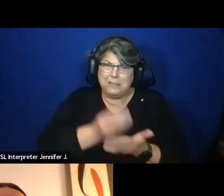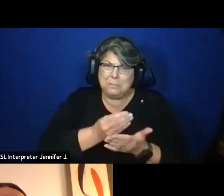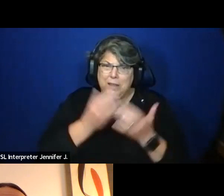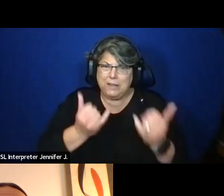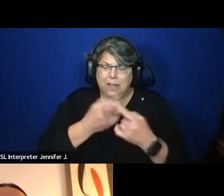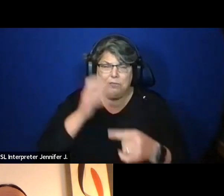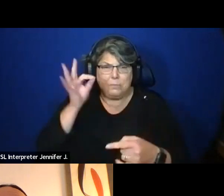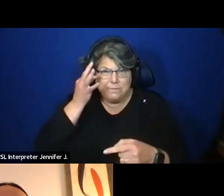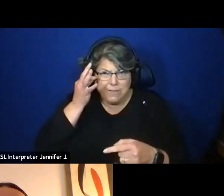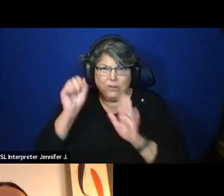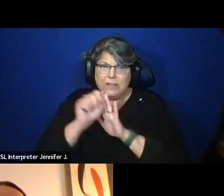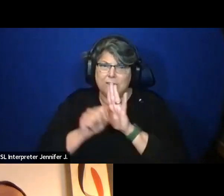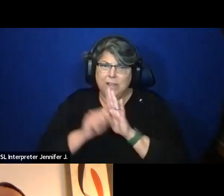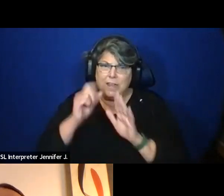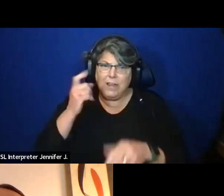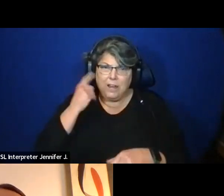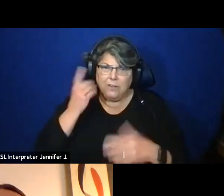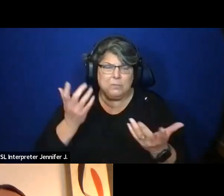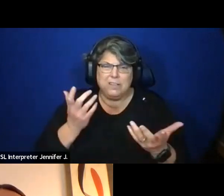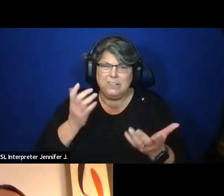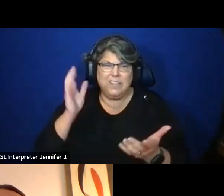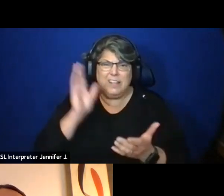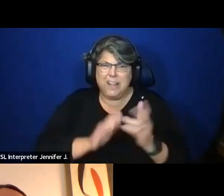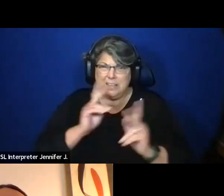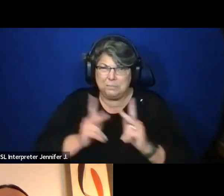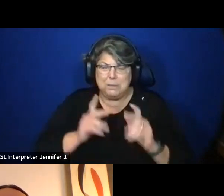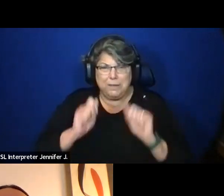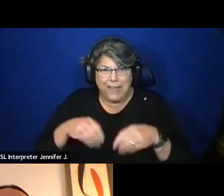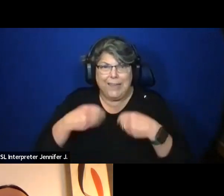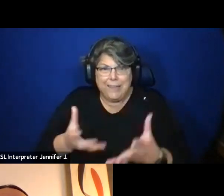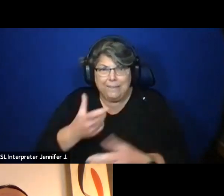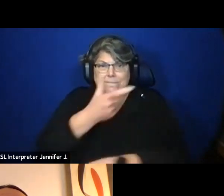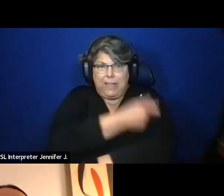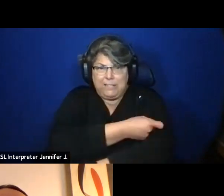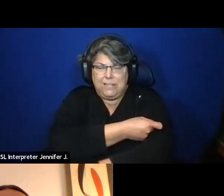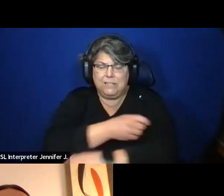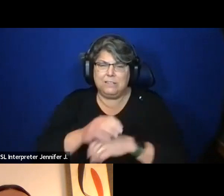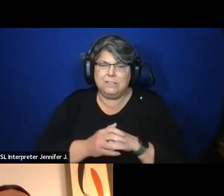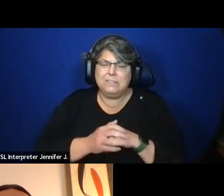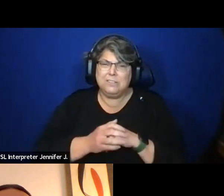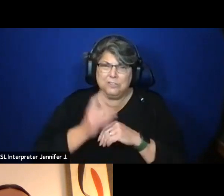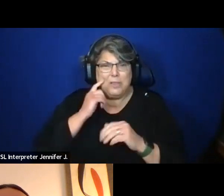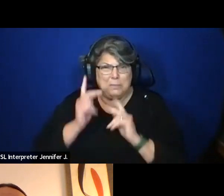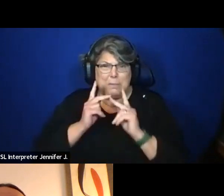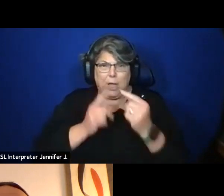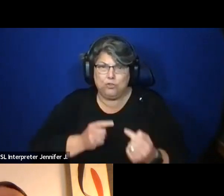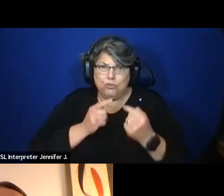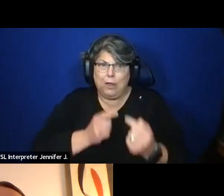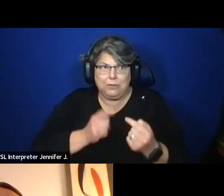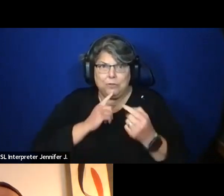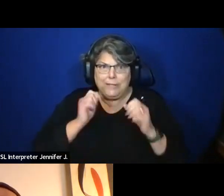state governments. There's fewer people to give vaccines. And so I think people are also struggling to actually